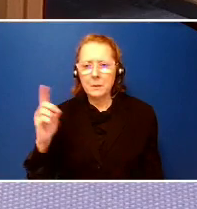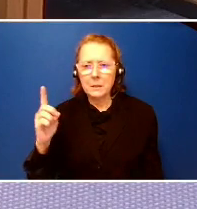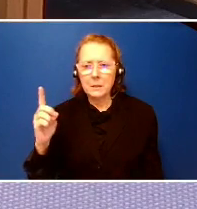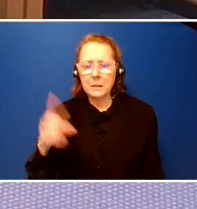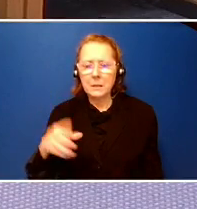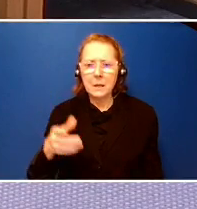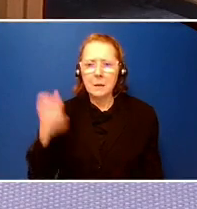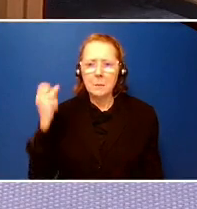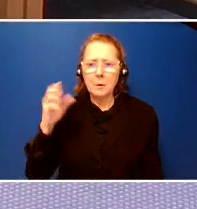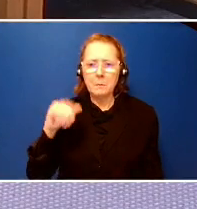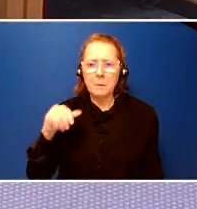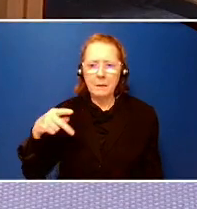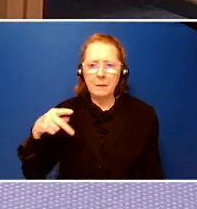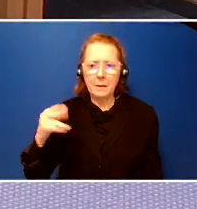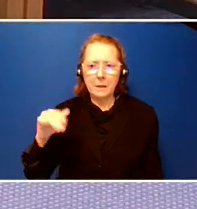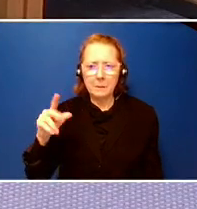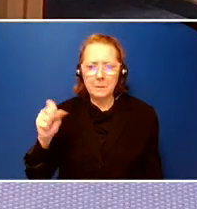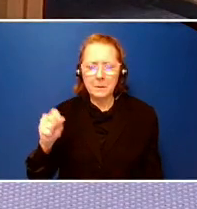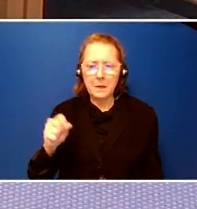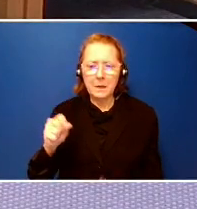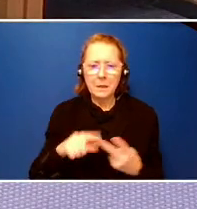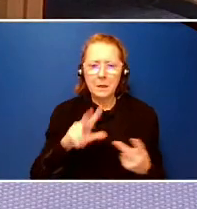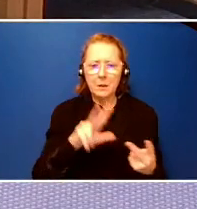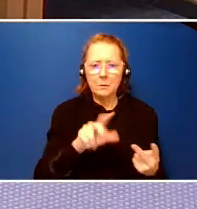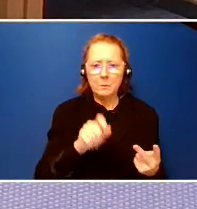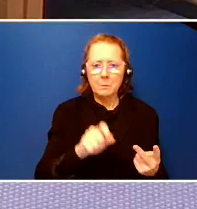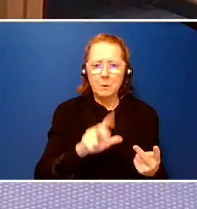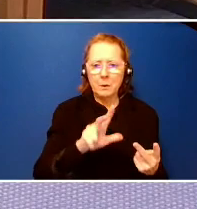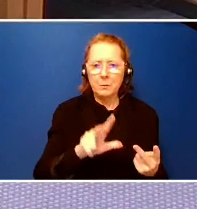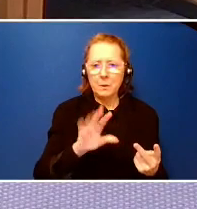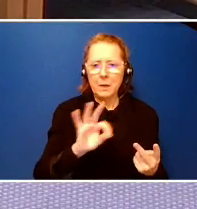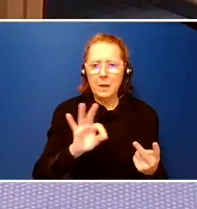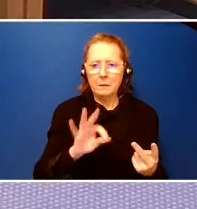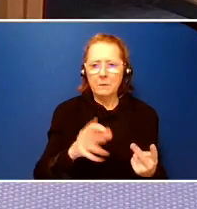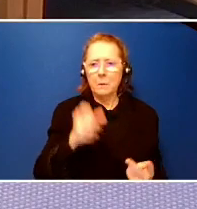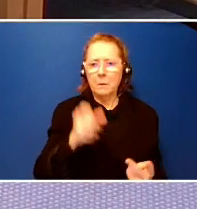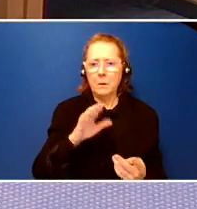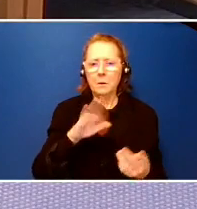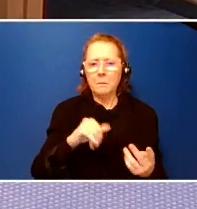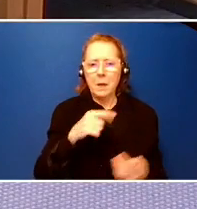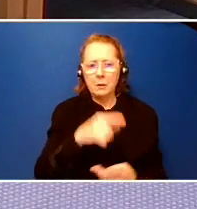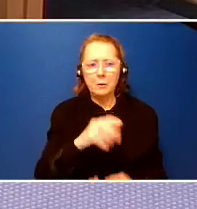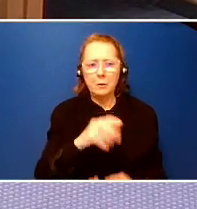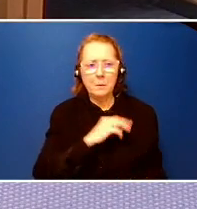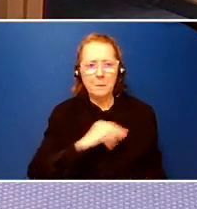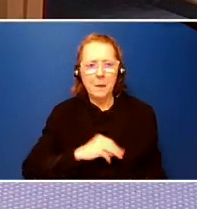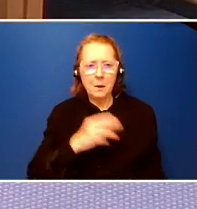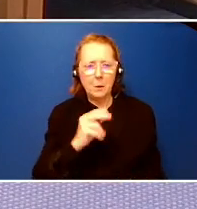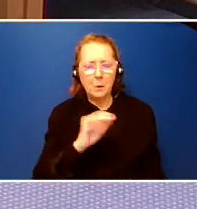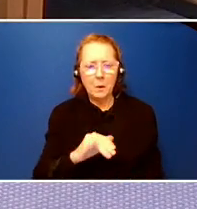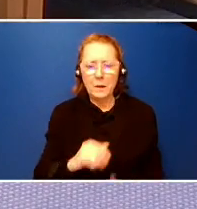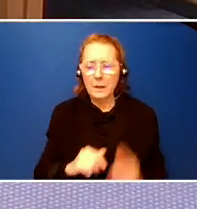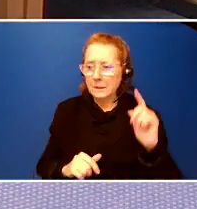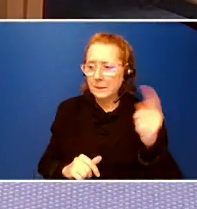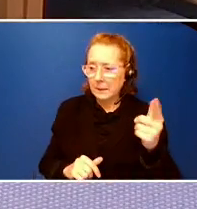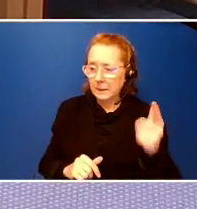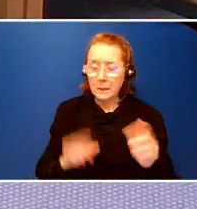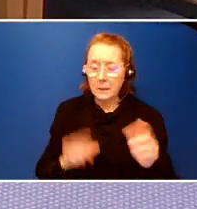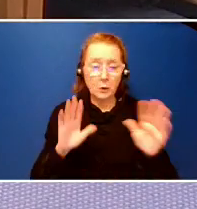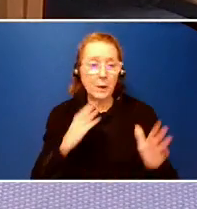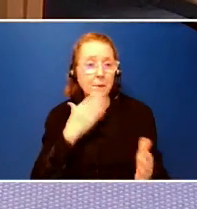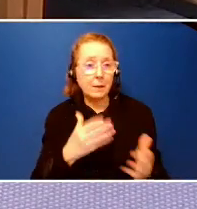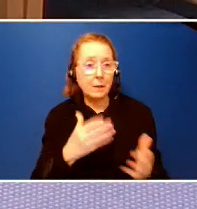and item 3.3F, pulled by you, Mayor Hoy. Second. Great. Thank you so